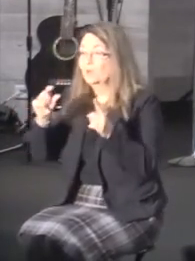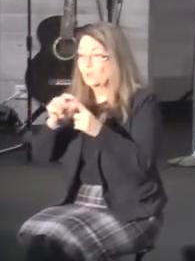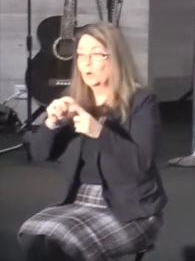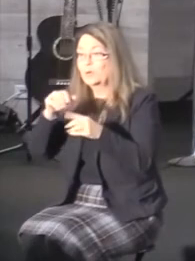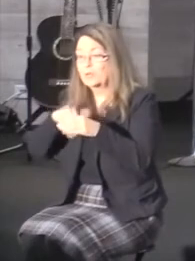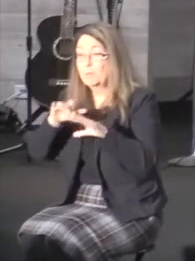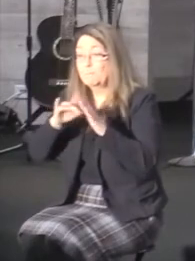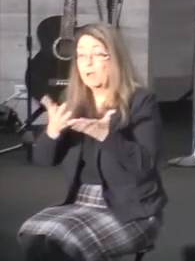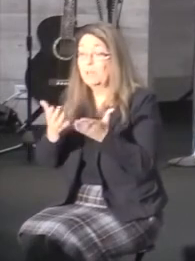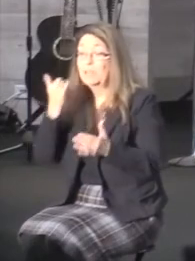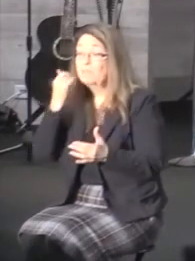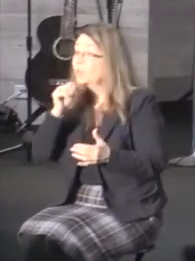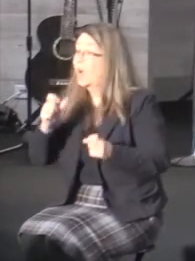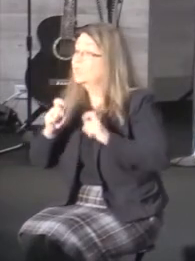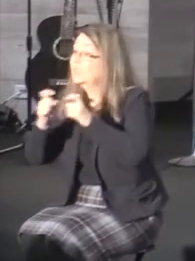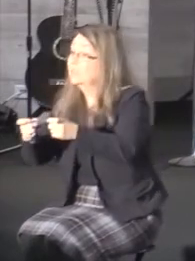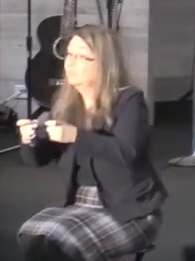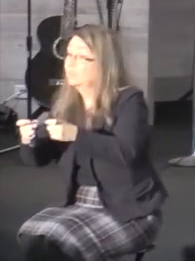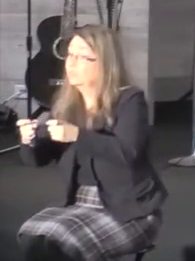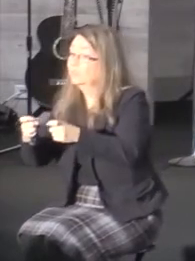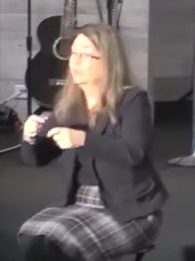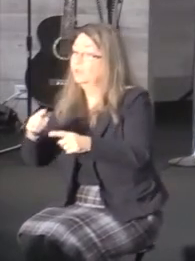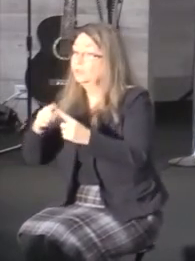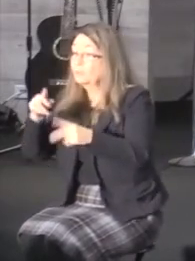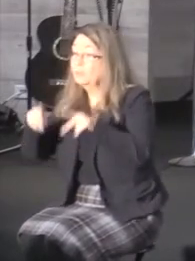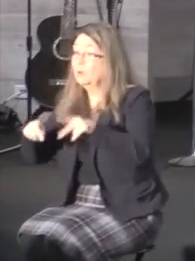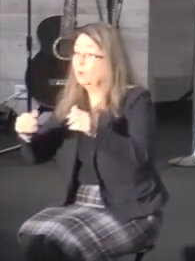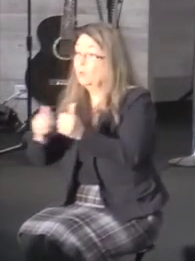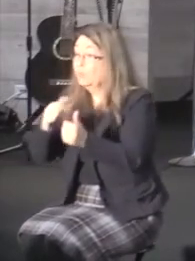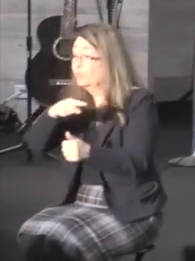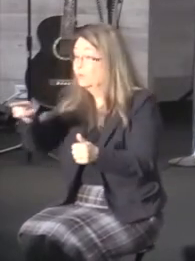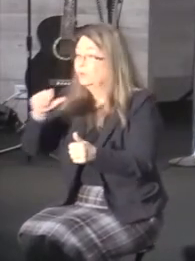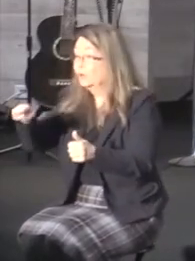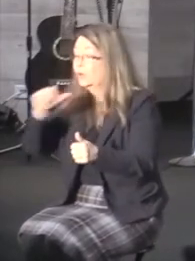Bible. If you're not contributing to the lives of those around you, you're not fellowshipping.